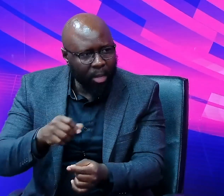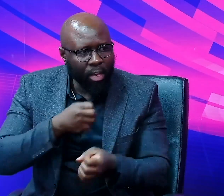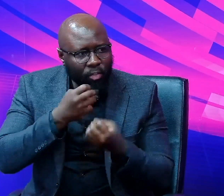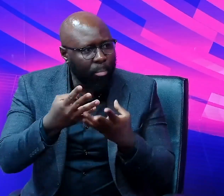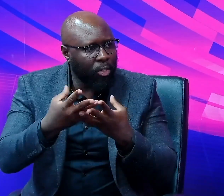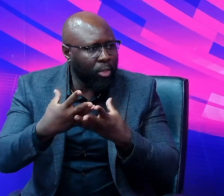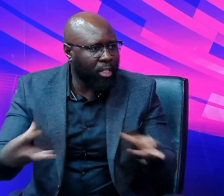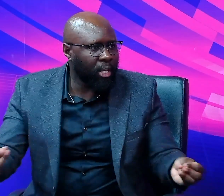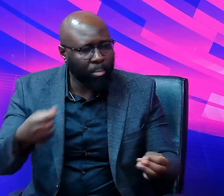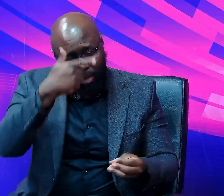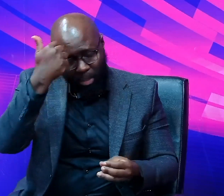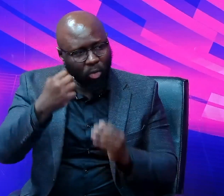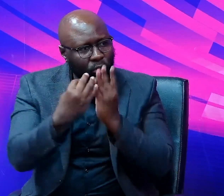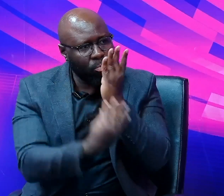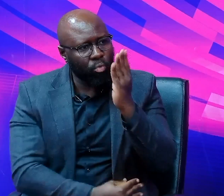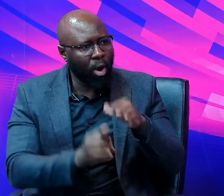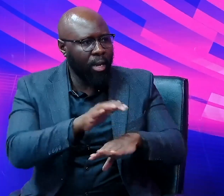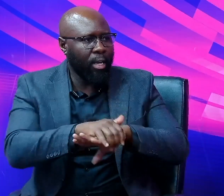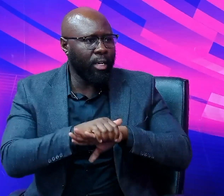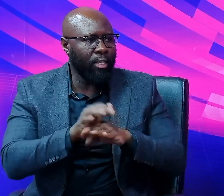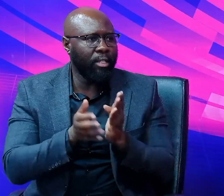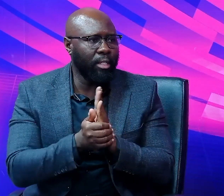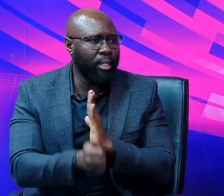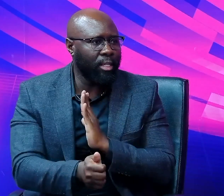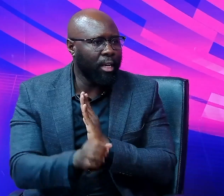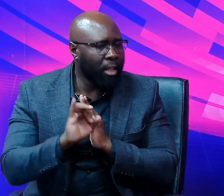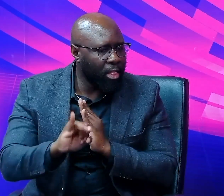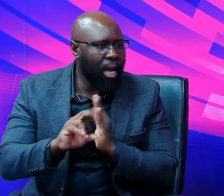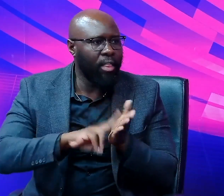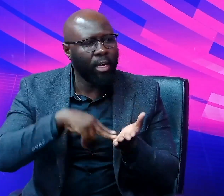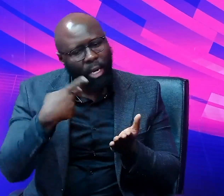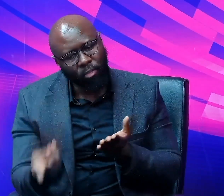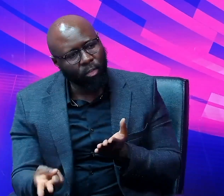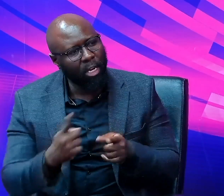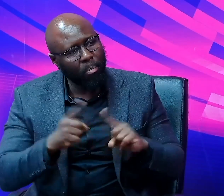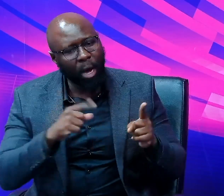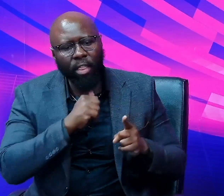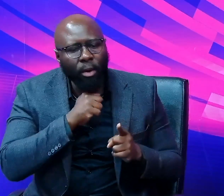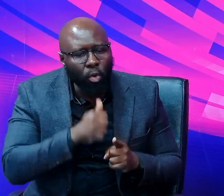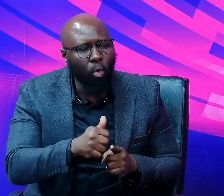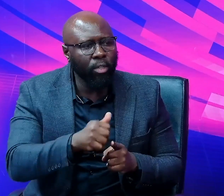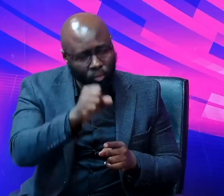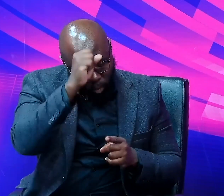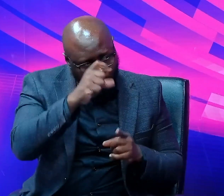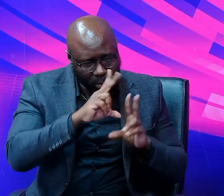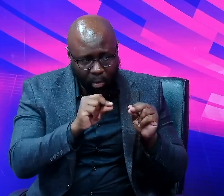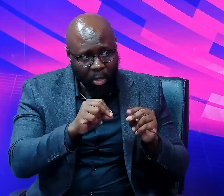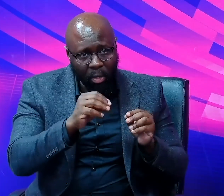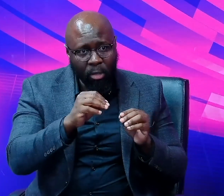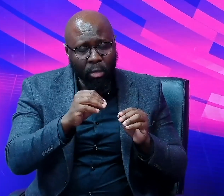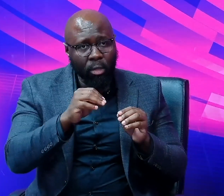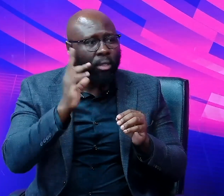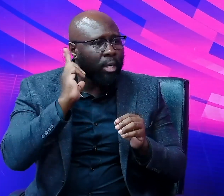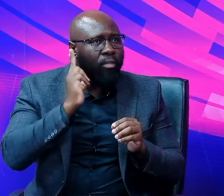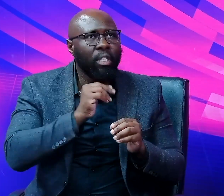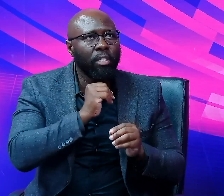through a paper. But the information will disappear in the paper because of the poor English that the learner might have, and they may fail. But this does not